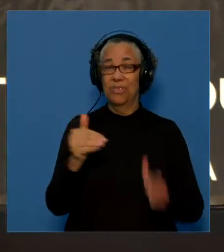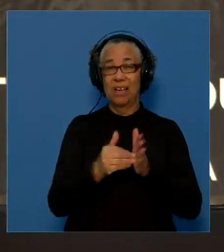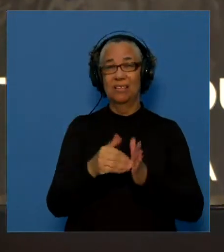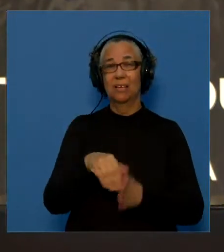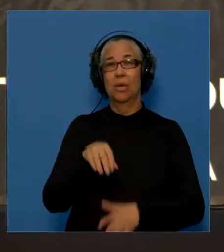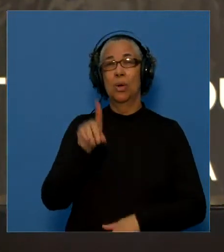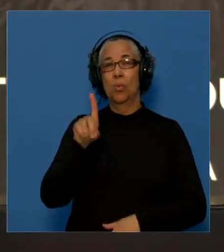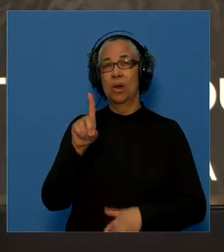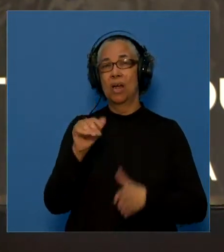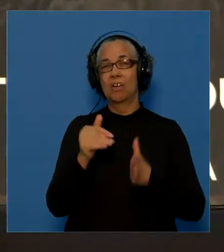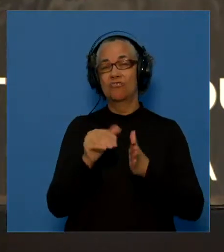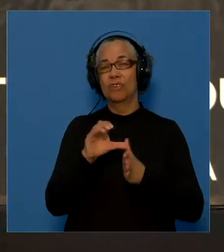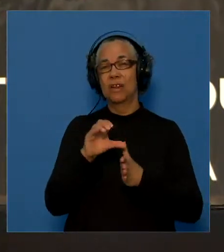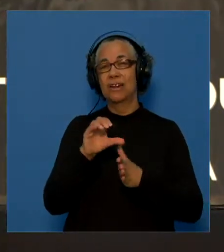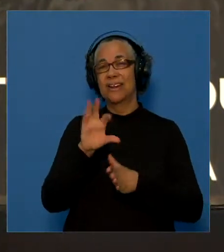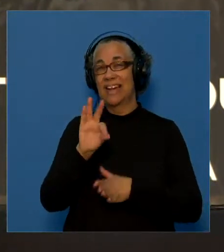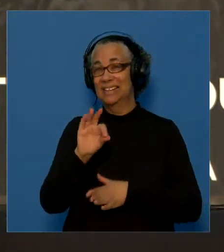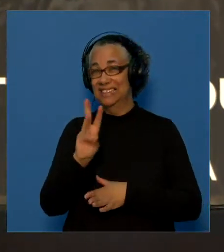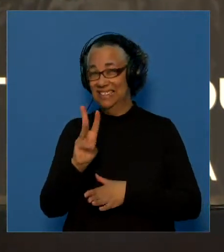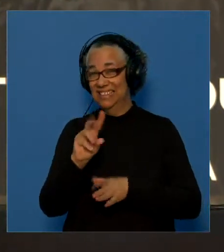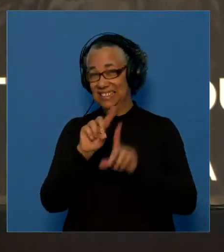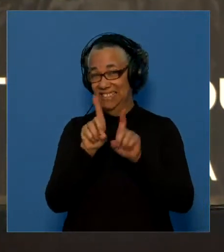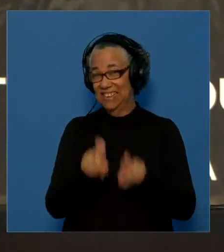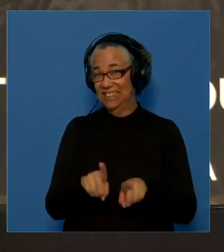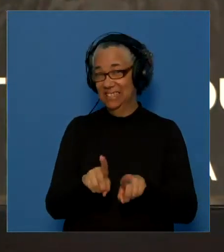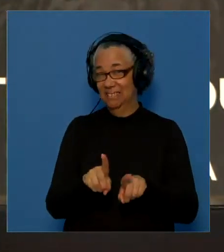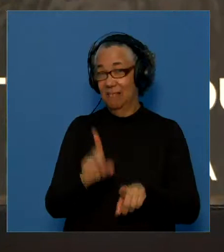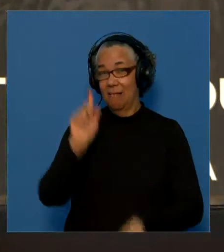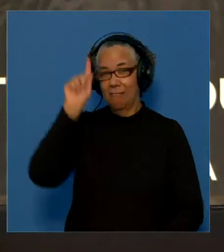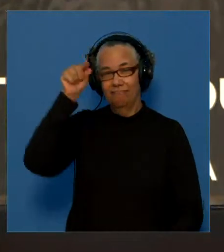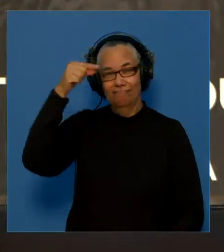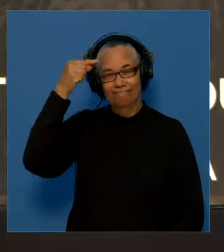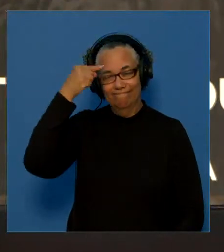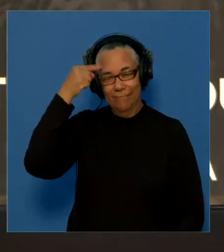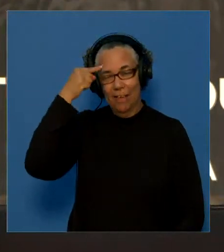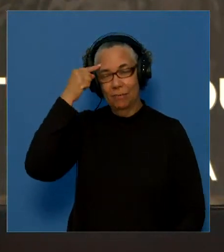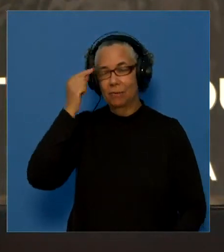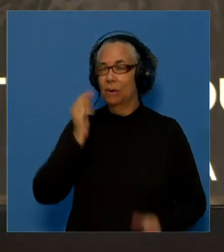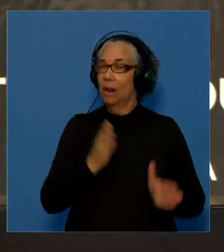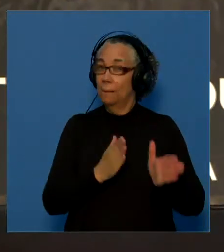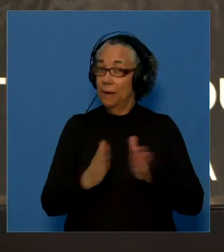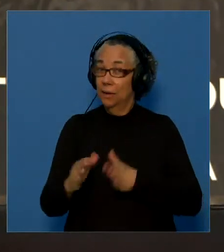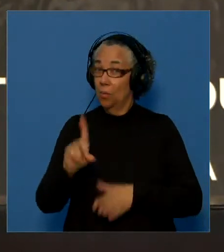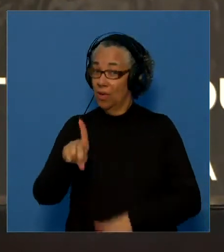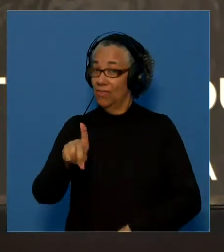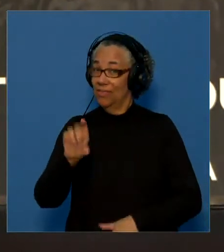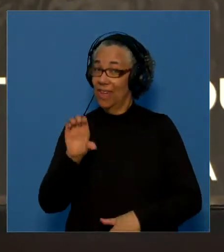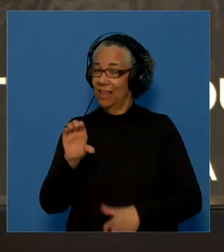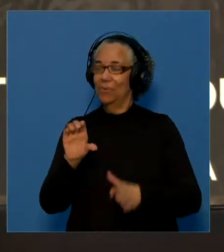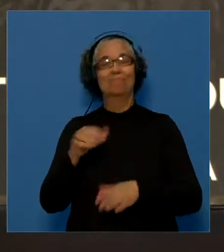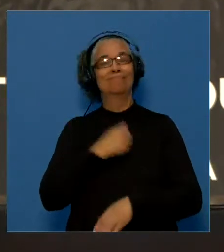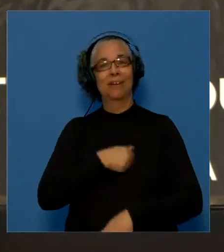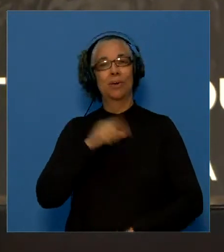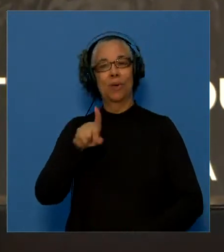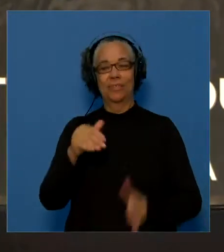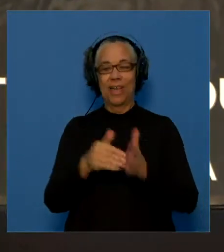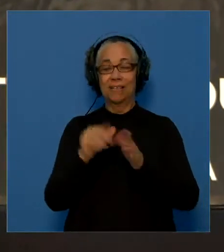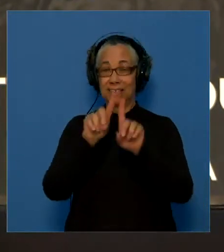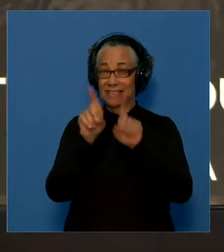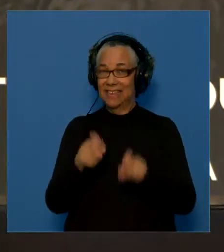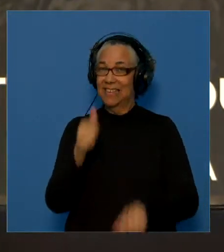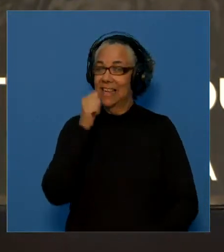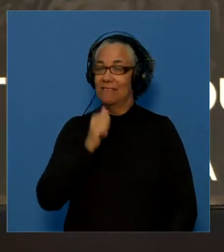22,196 tests. You may recall that the government committed to carrying out 1,000 tests per day, and our dedicated officers